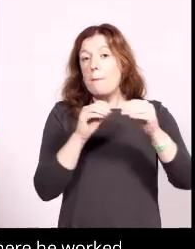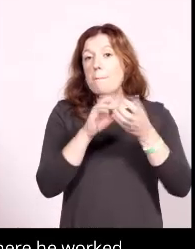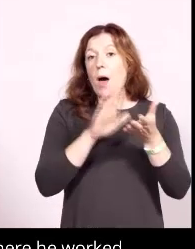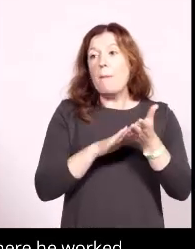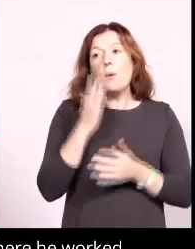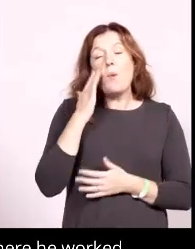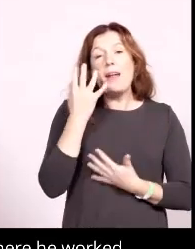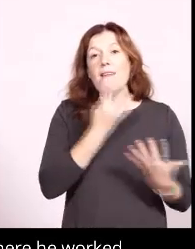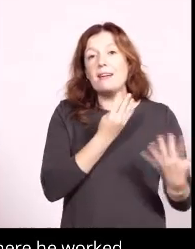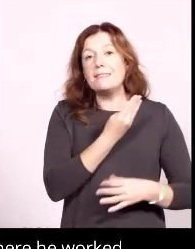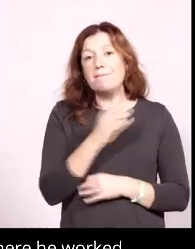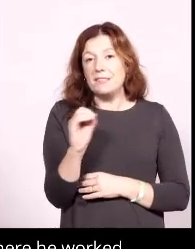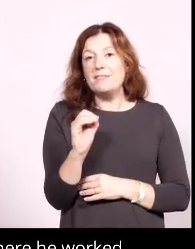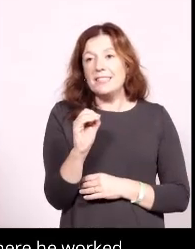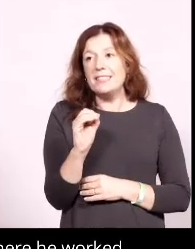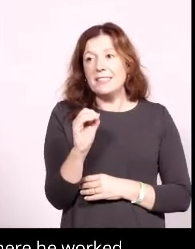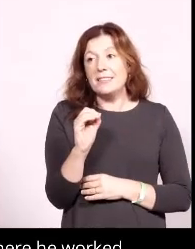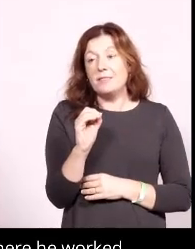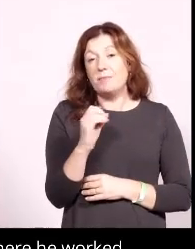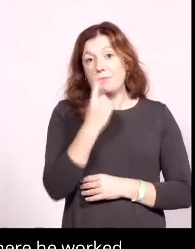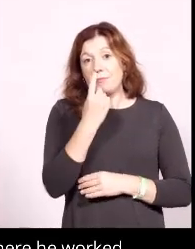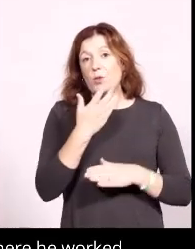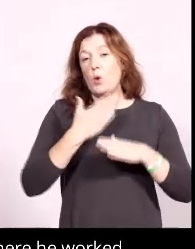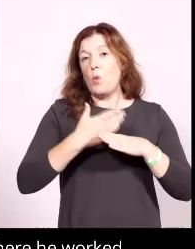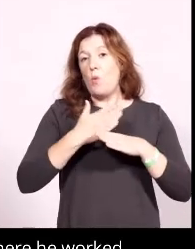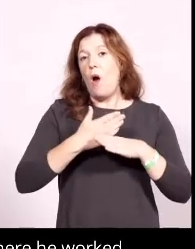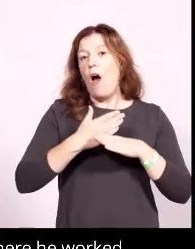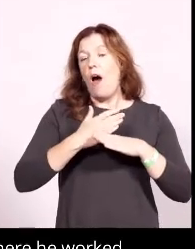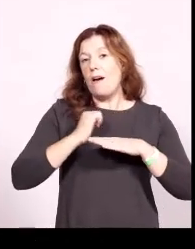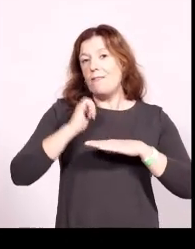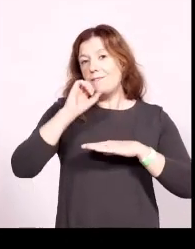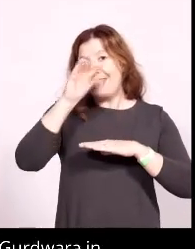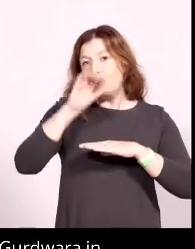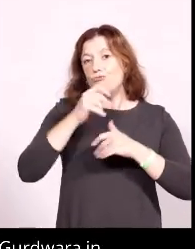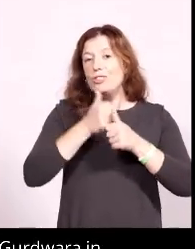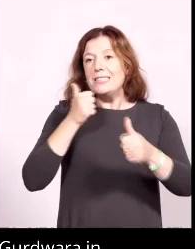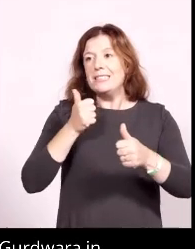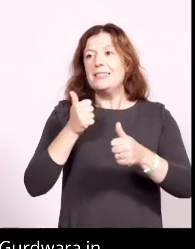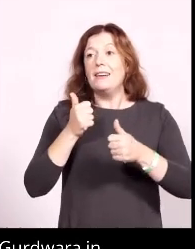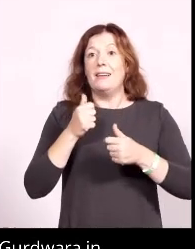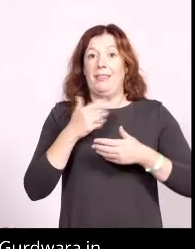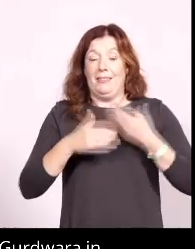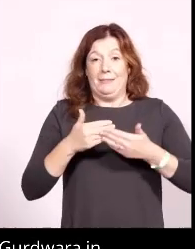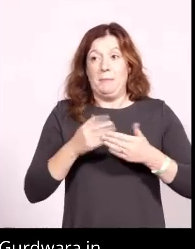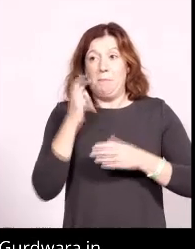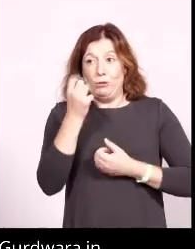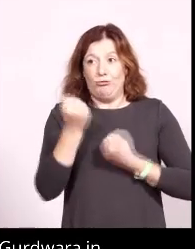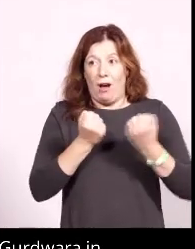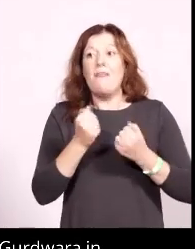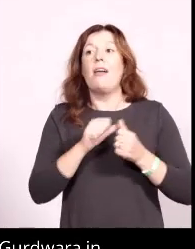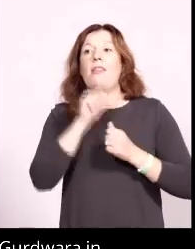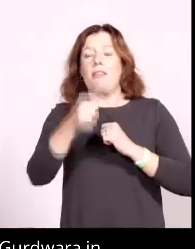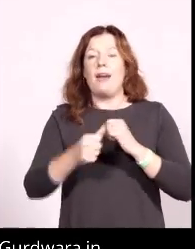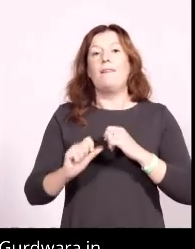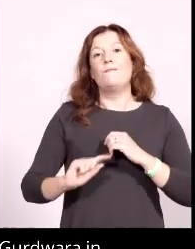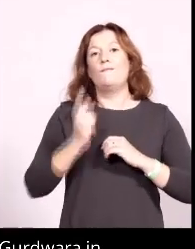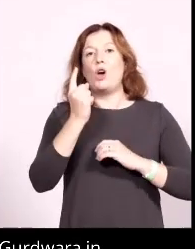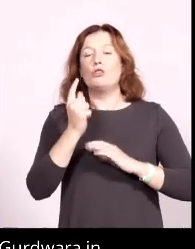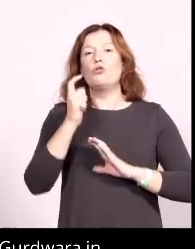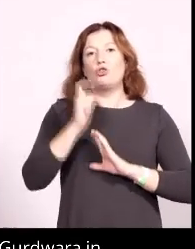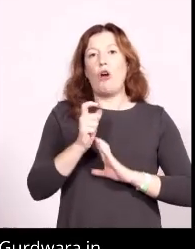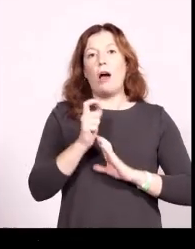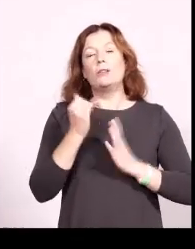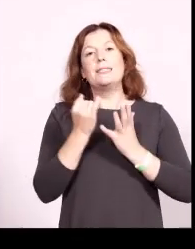the 1950s, where he worked in the foundry and as a bus driver before becoming the president of the first Gurdwara